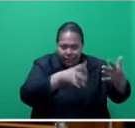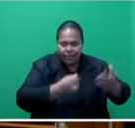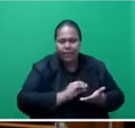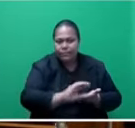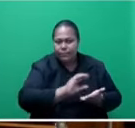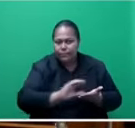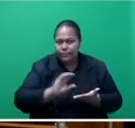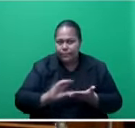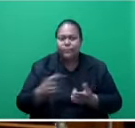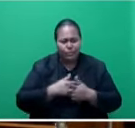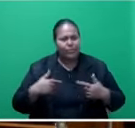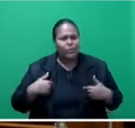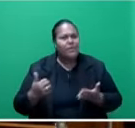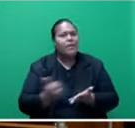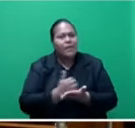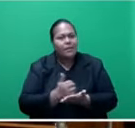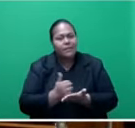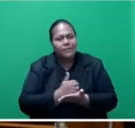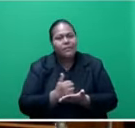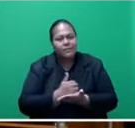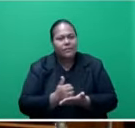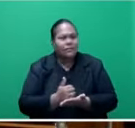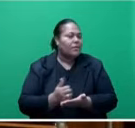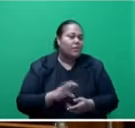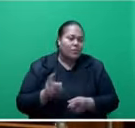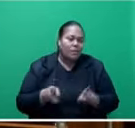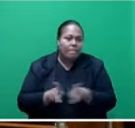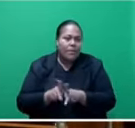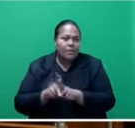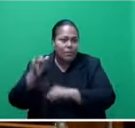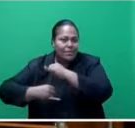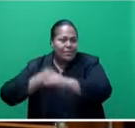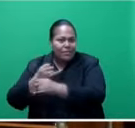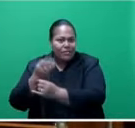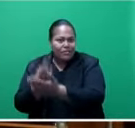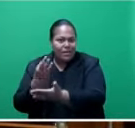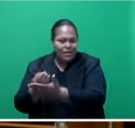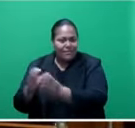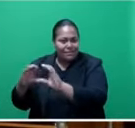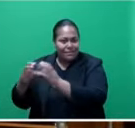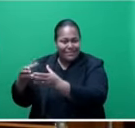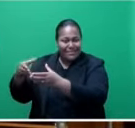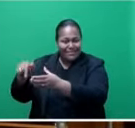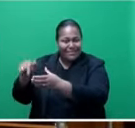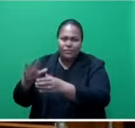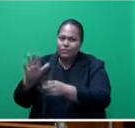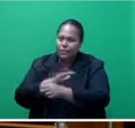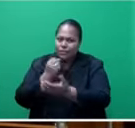very proactive, and once again have partnered with International Finance Corporation to conduct a business impact